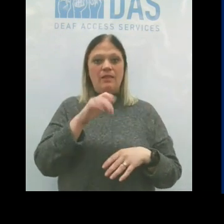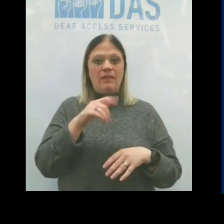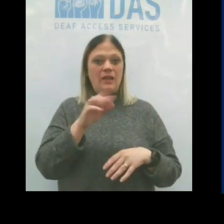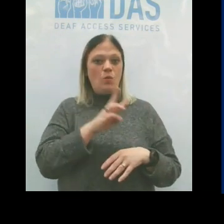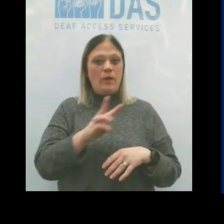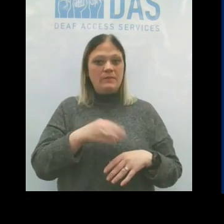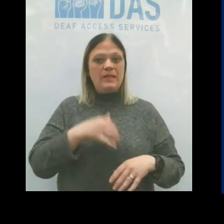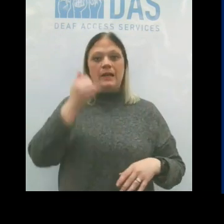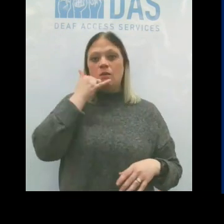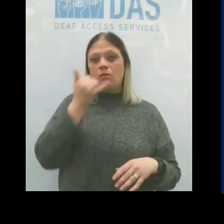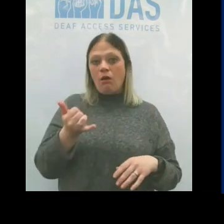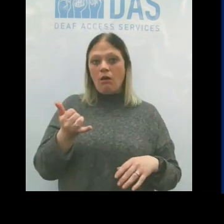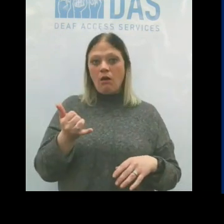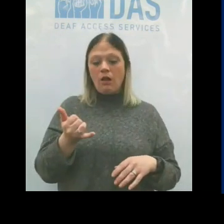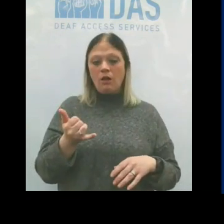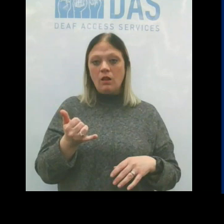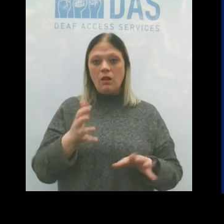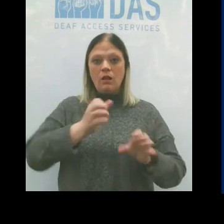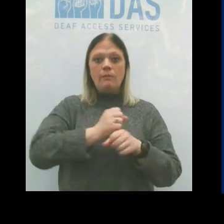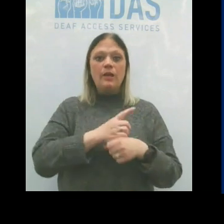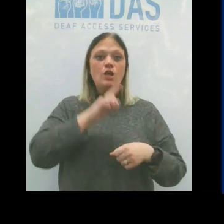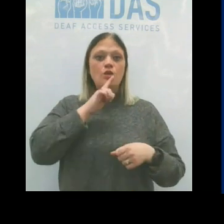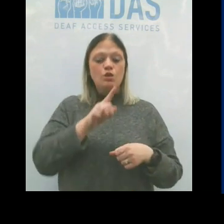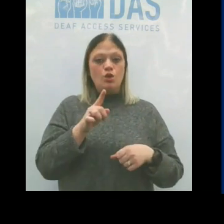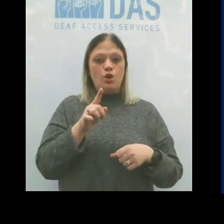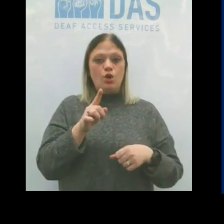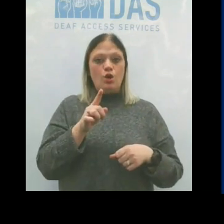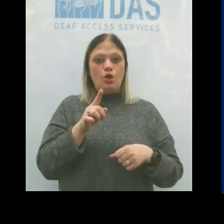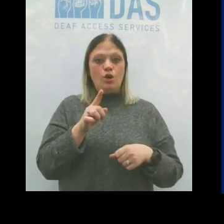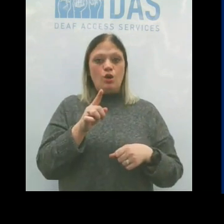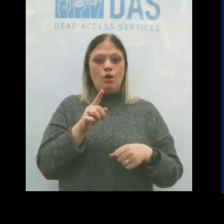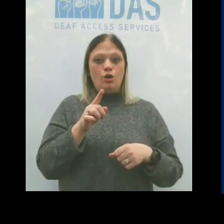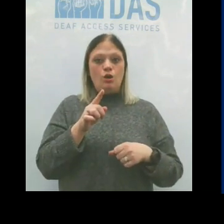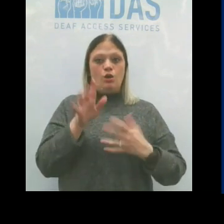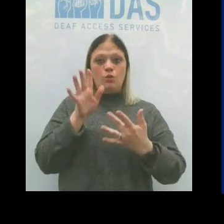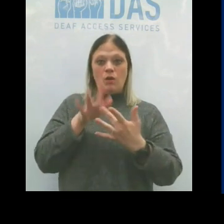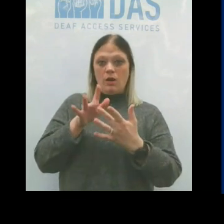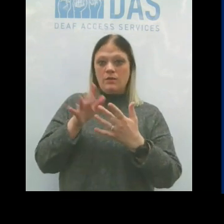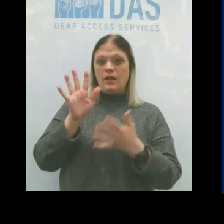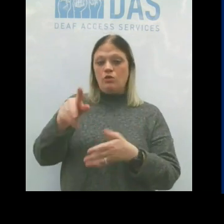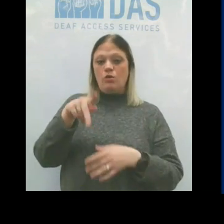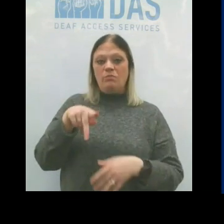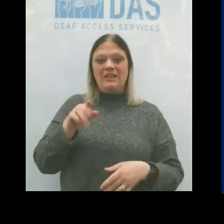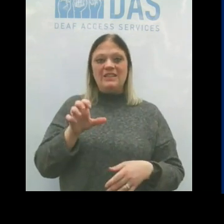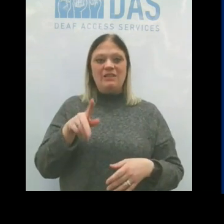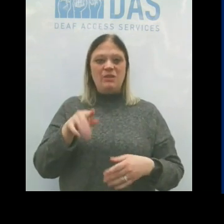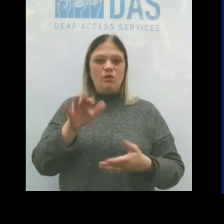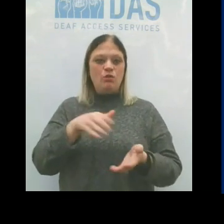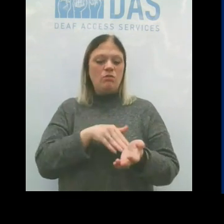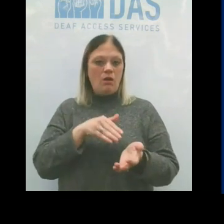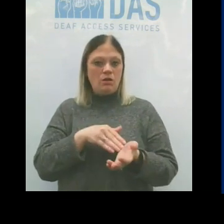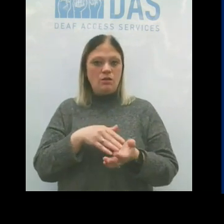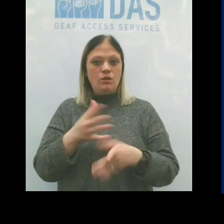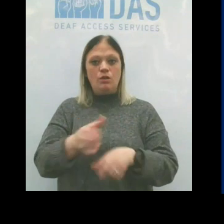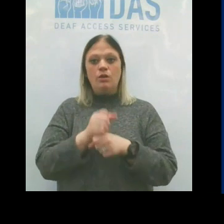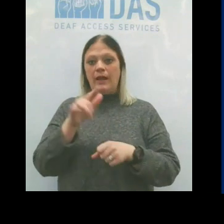a call. Make sure that you get touch bases with your primary care provider, get a laboratory order. So